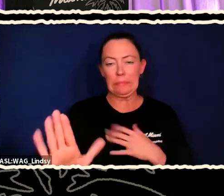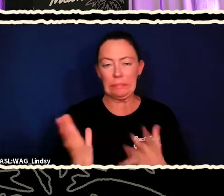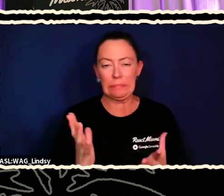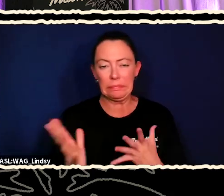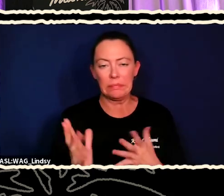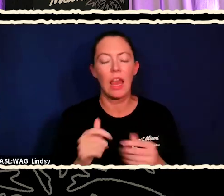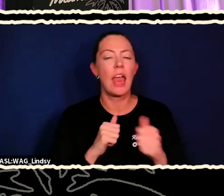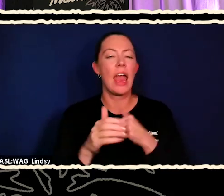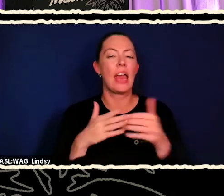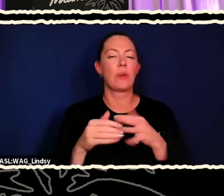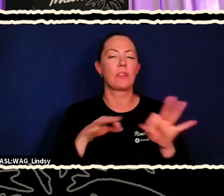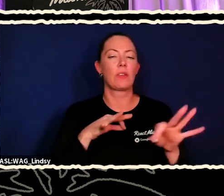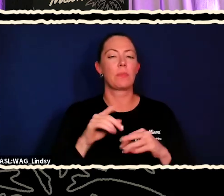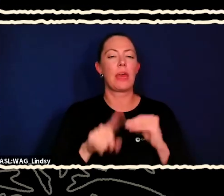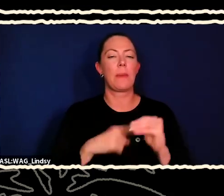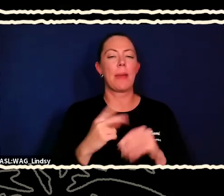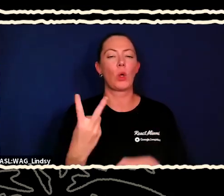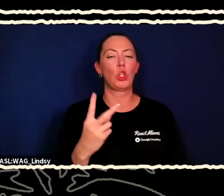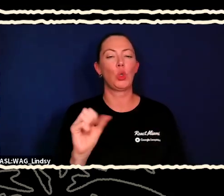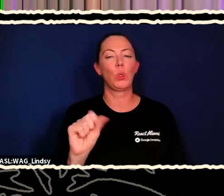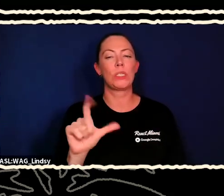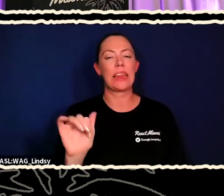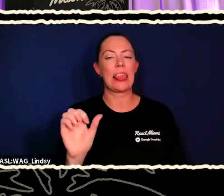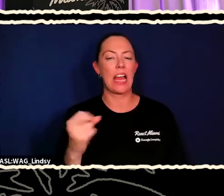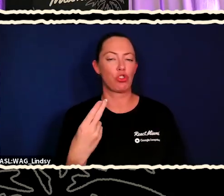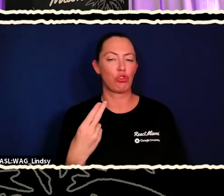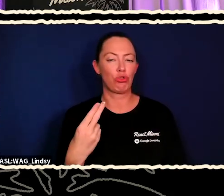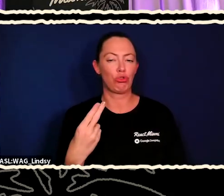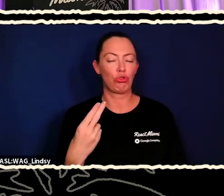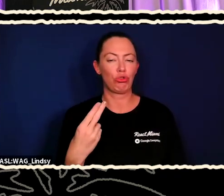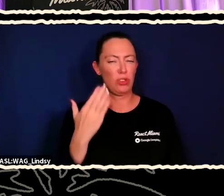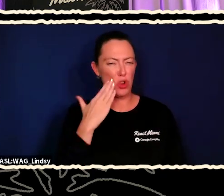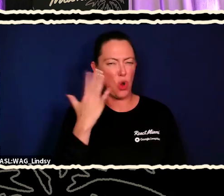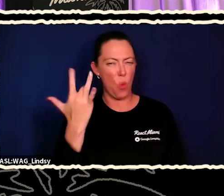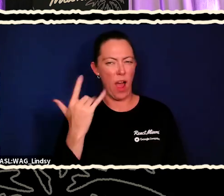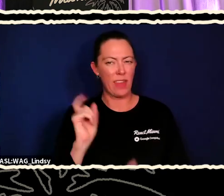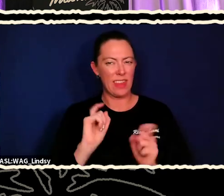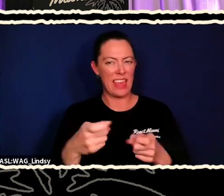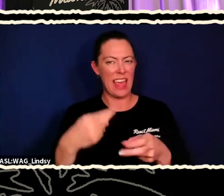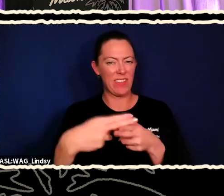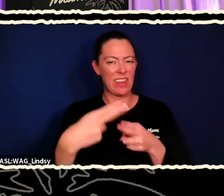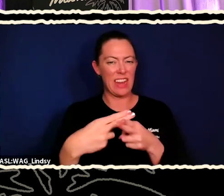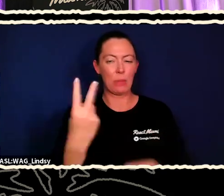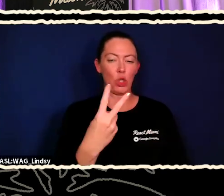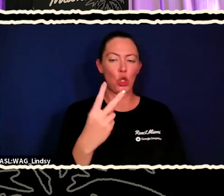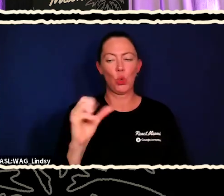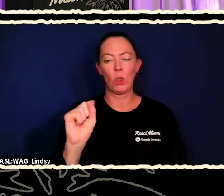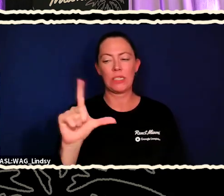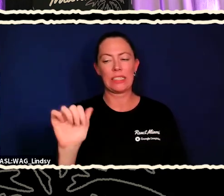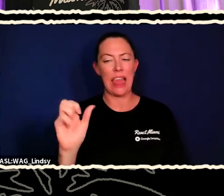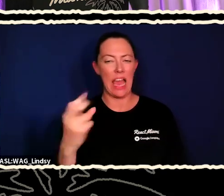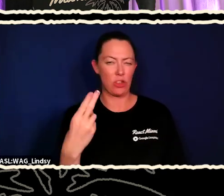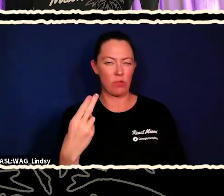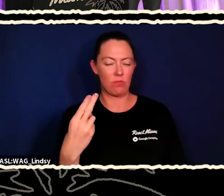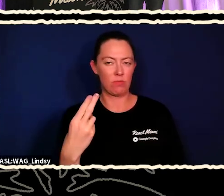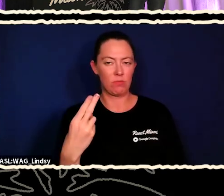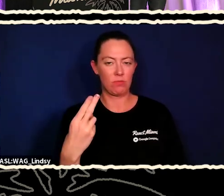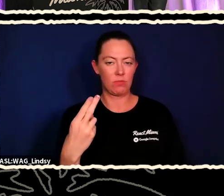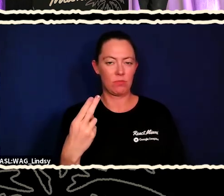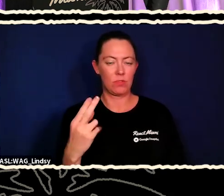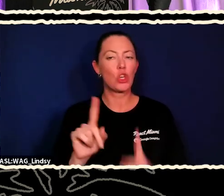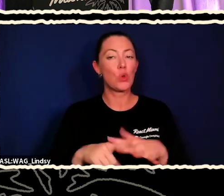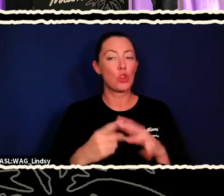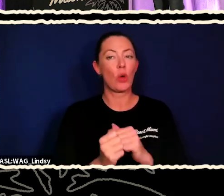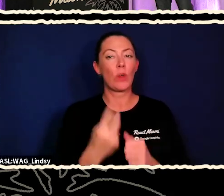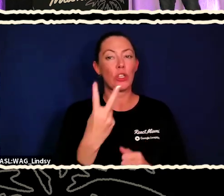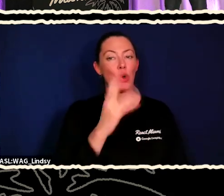that out. So 2/, it's called, does anyone know why it's called 2/? It's kind of in the name. Because you started with 2